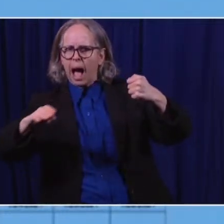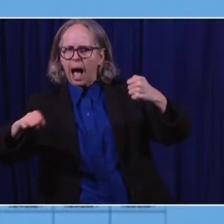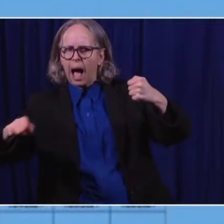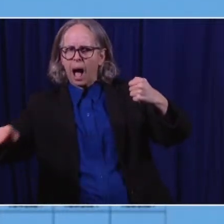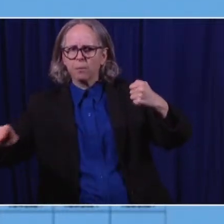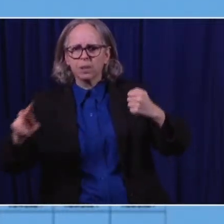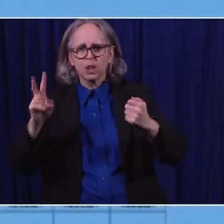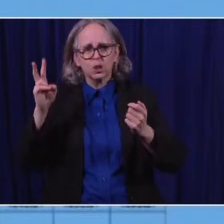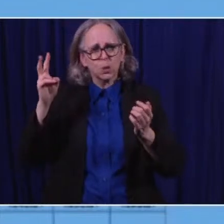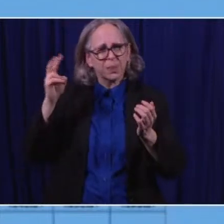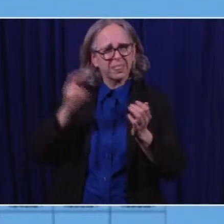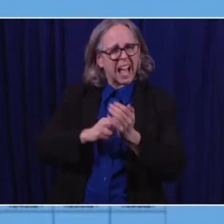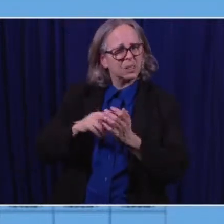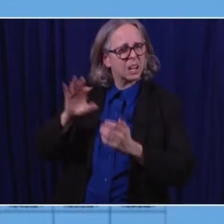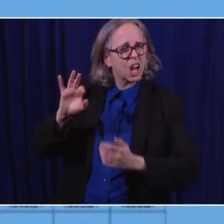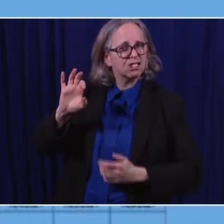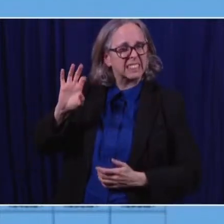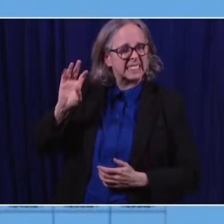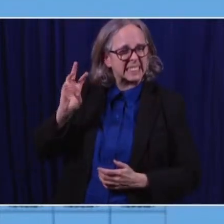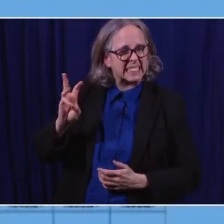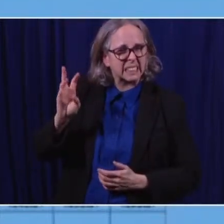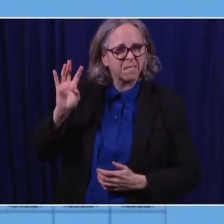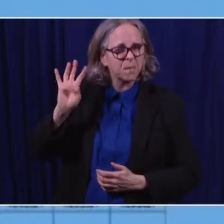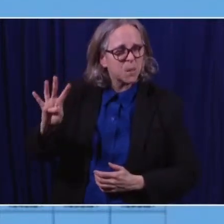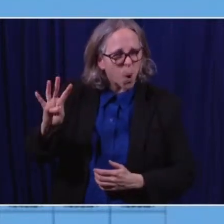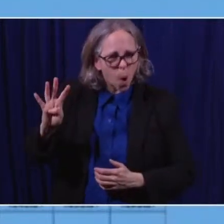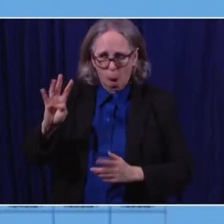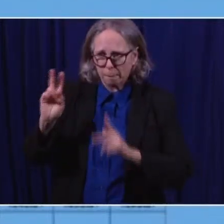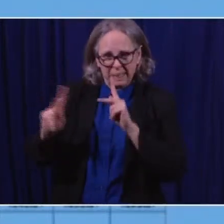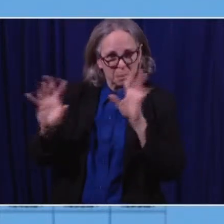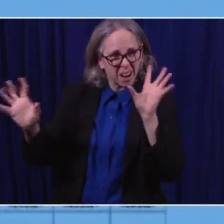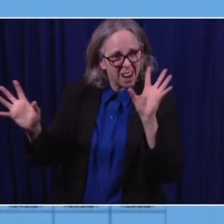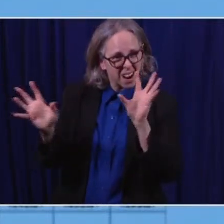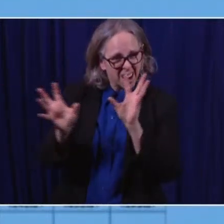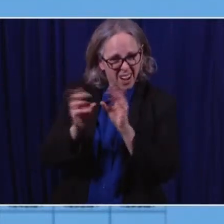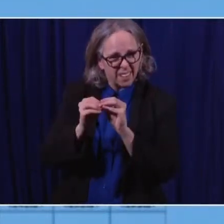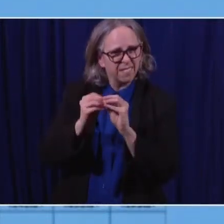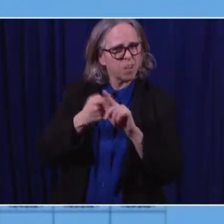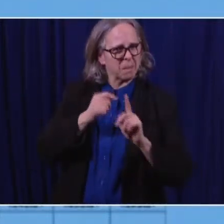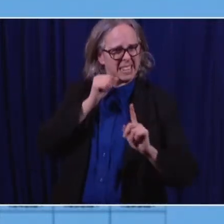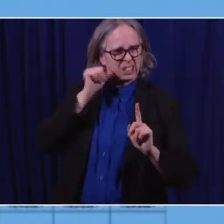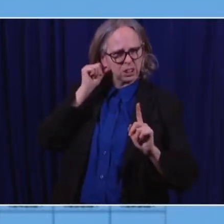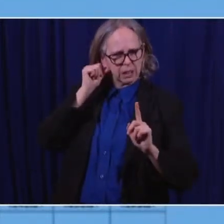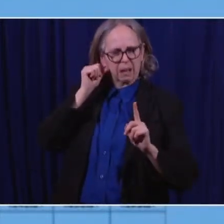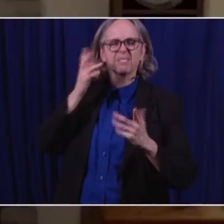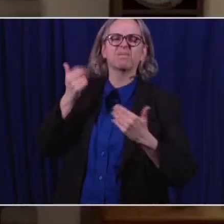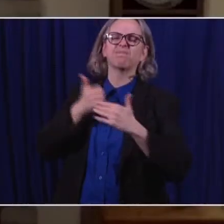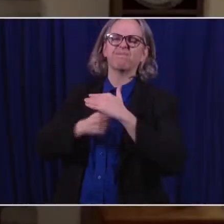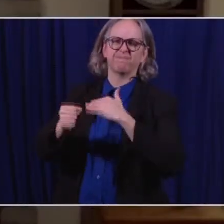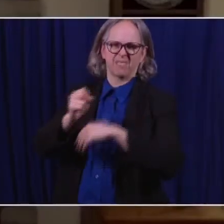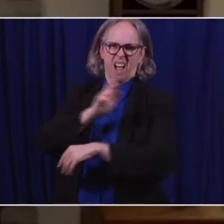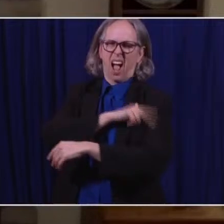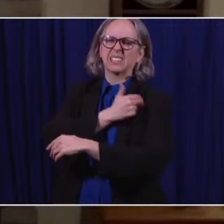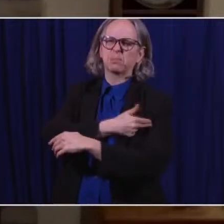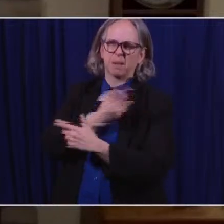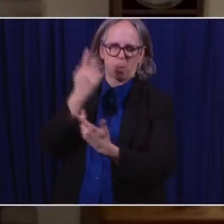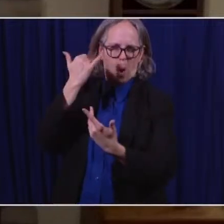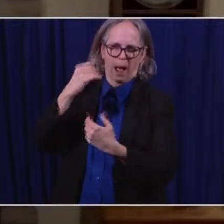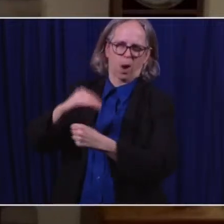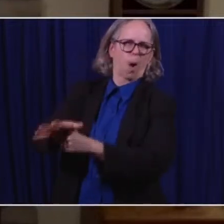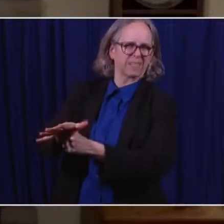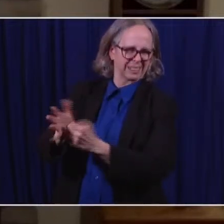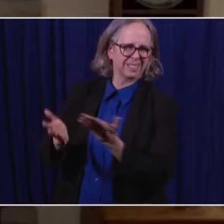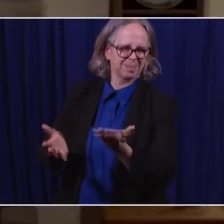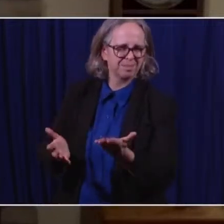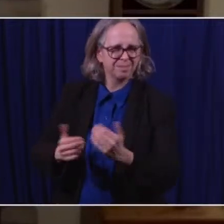2,964 Ohioans as of yesterday who have COVID are in the hospital. That brings me to a